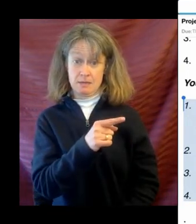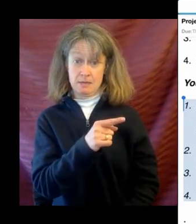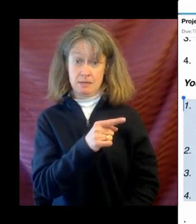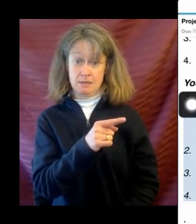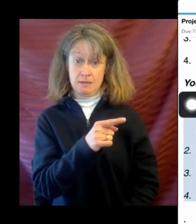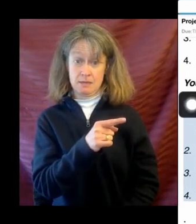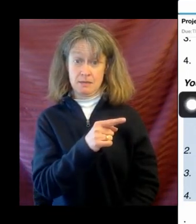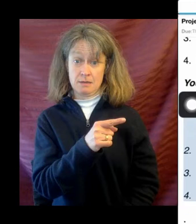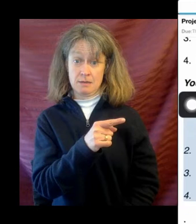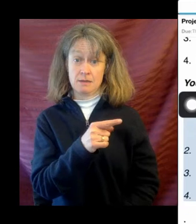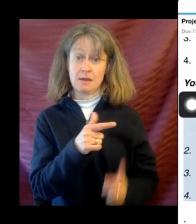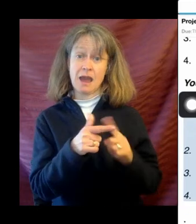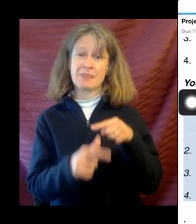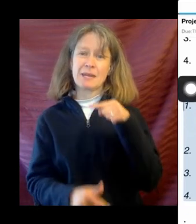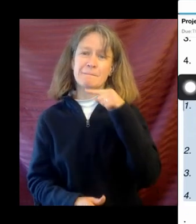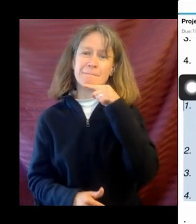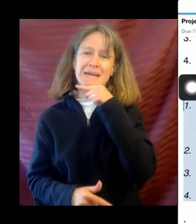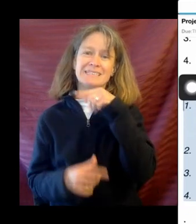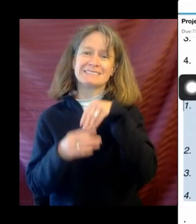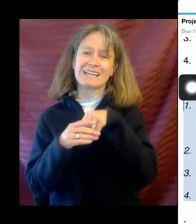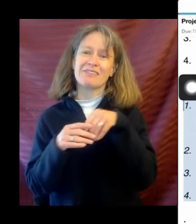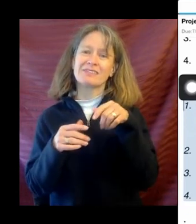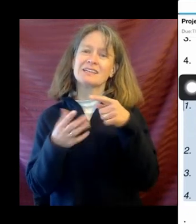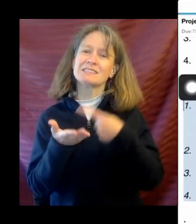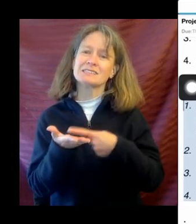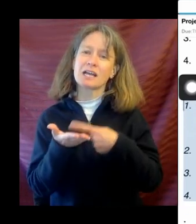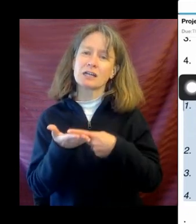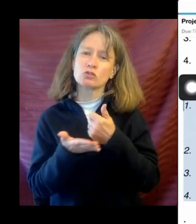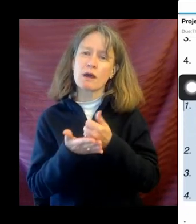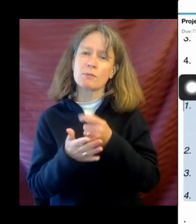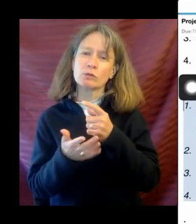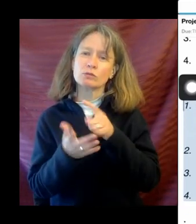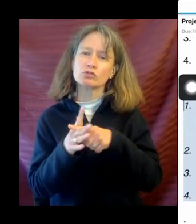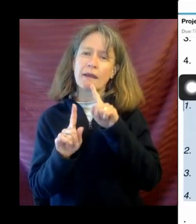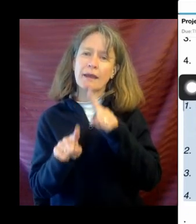paste it into the discussion to help you start answering those questions.